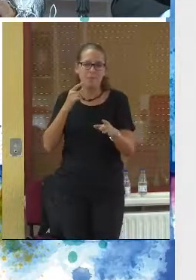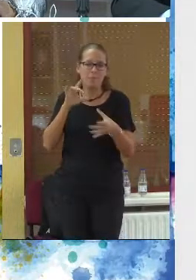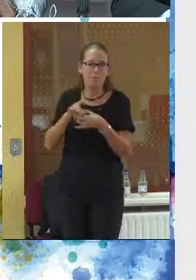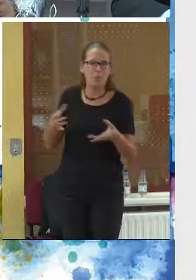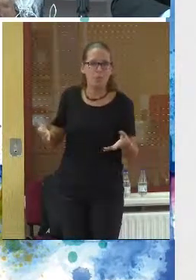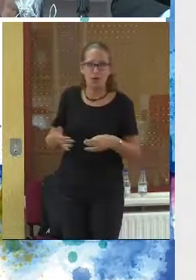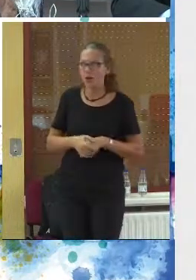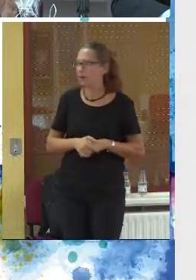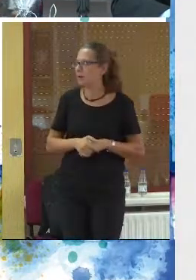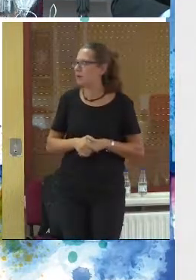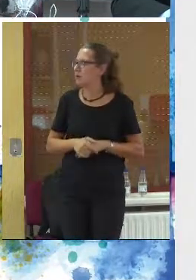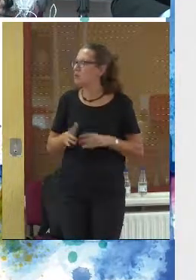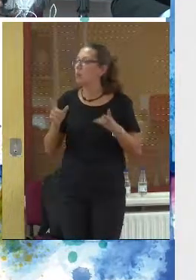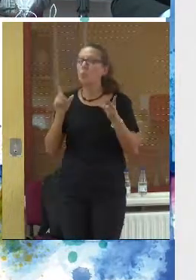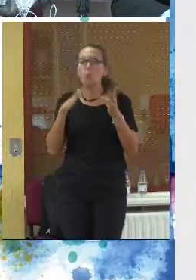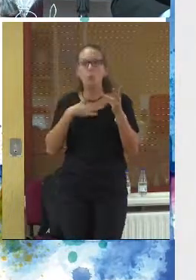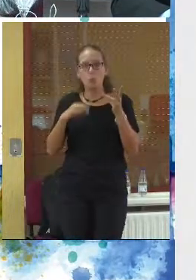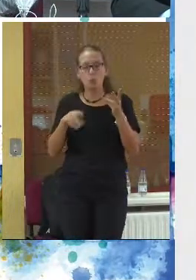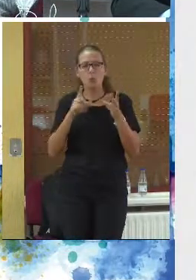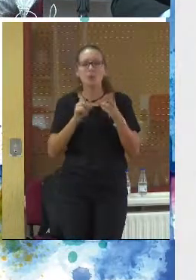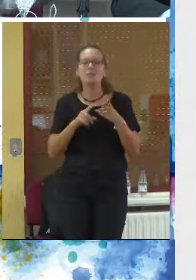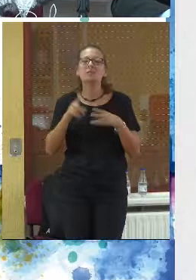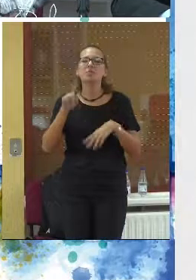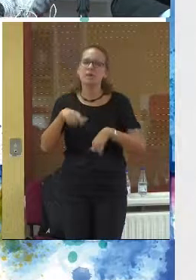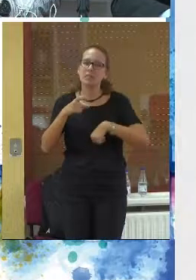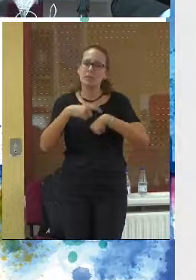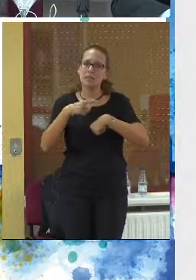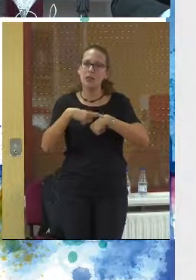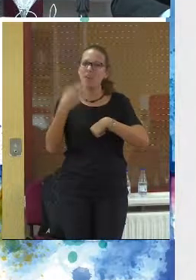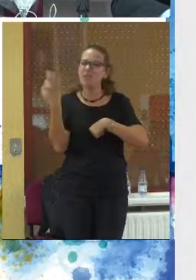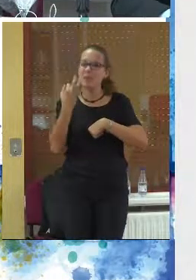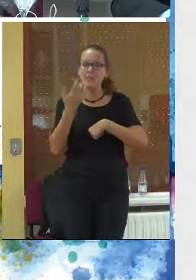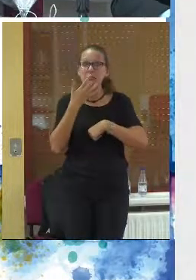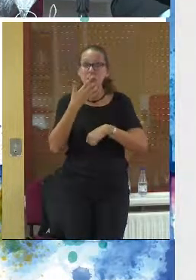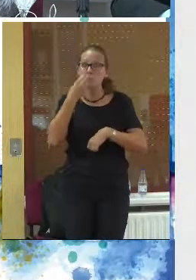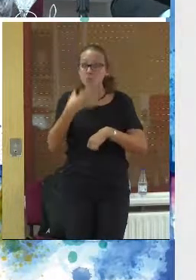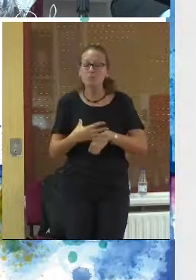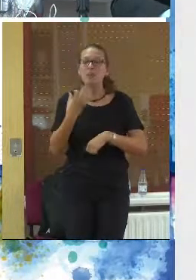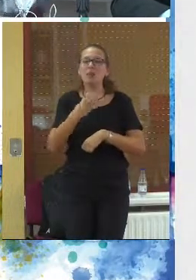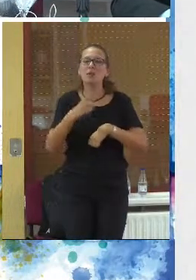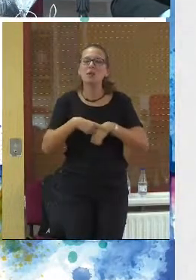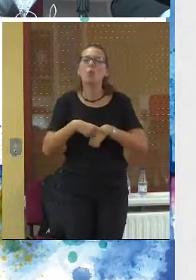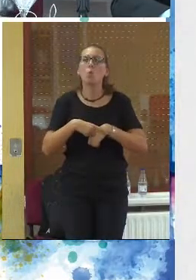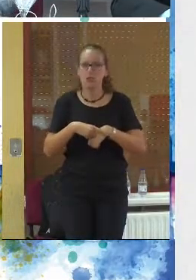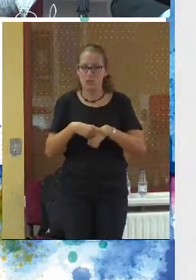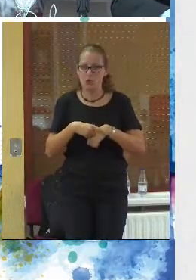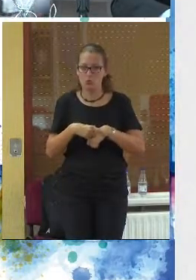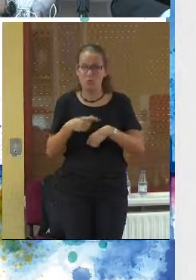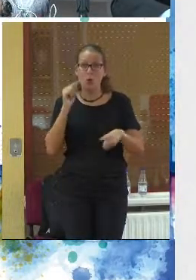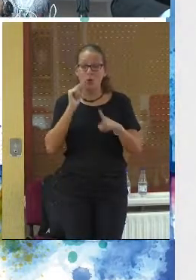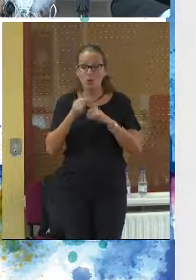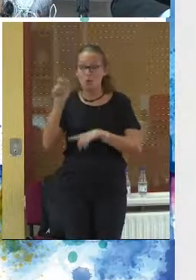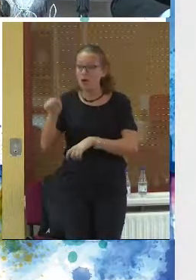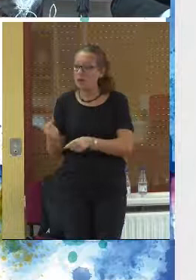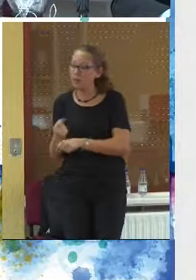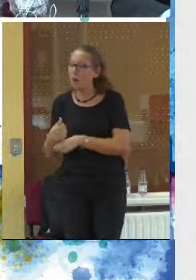upload a picture to explain what the task is about. You can also say how long does a